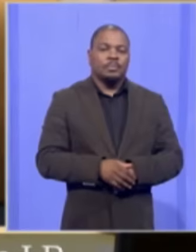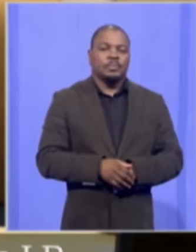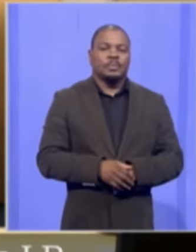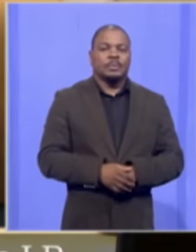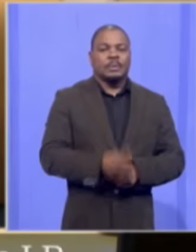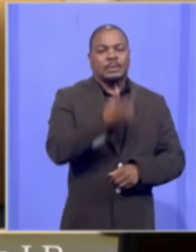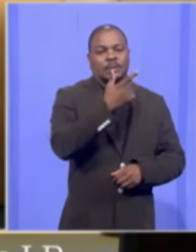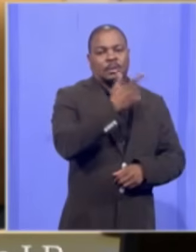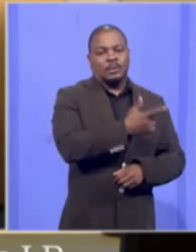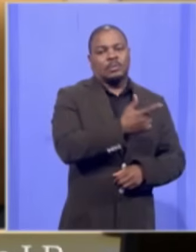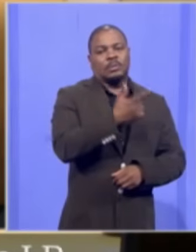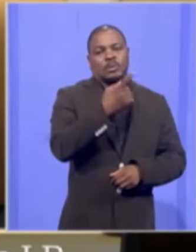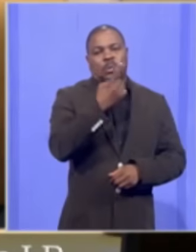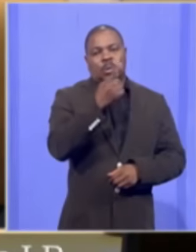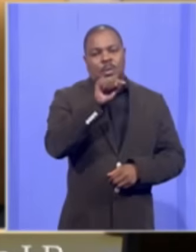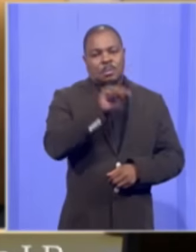tse